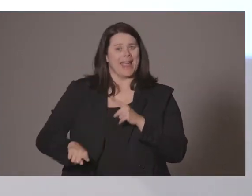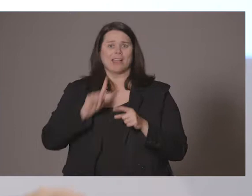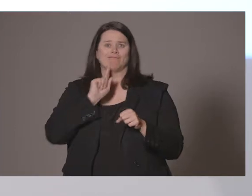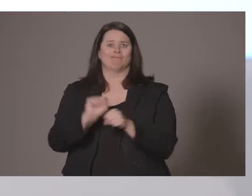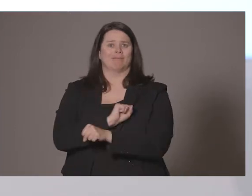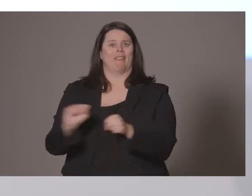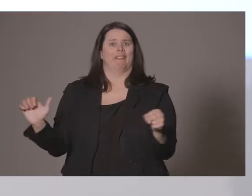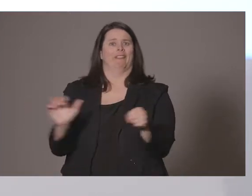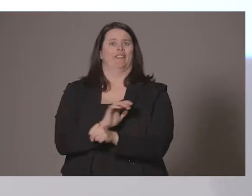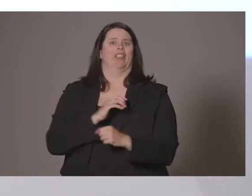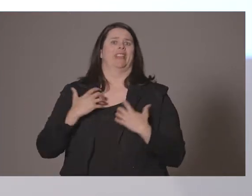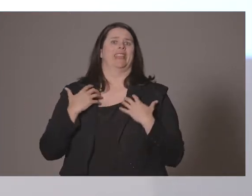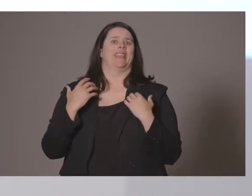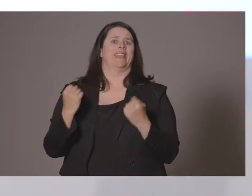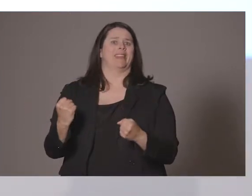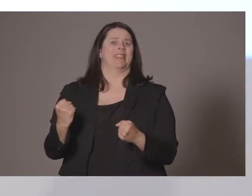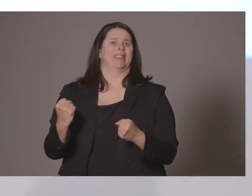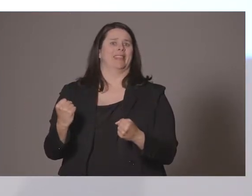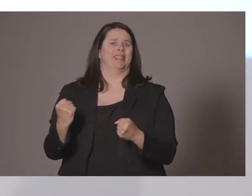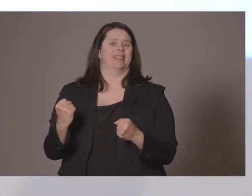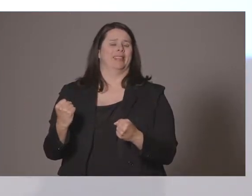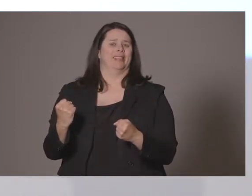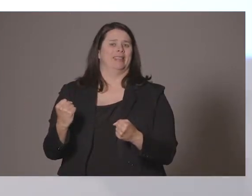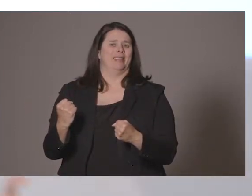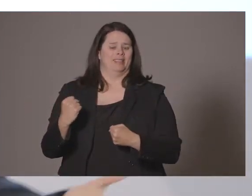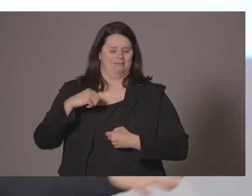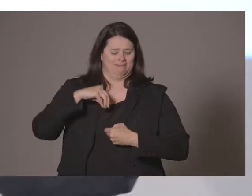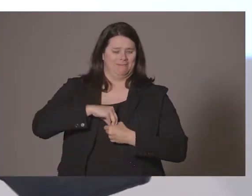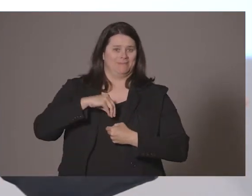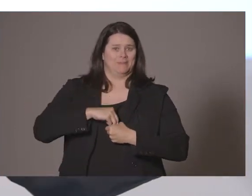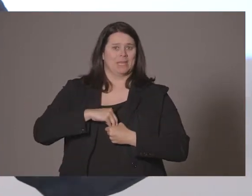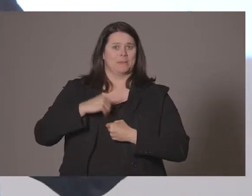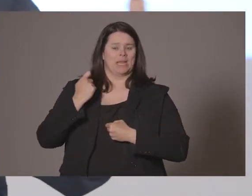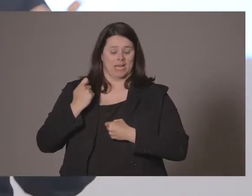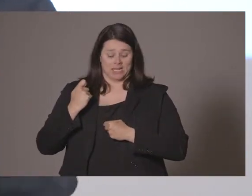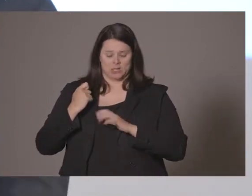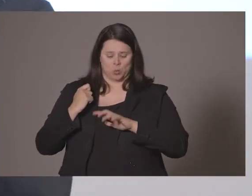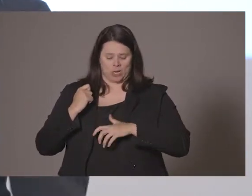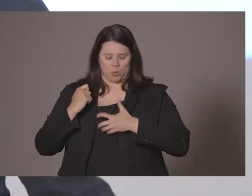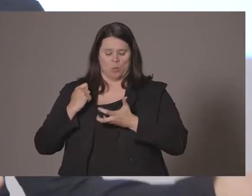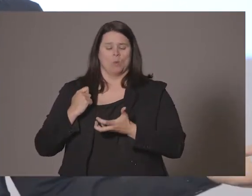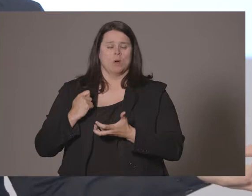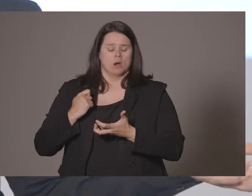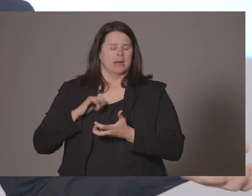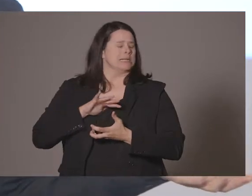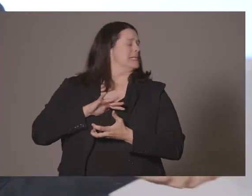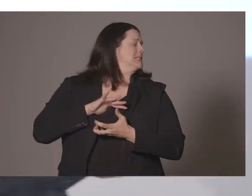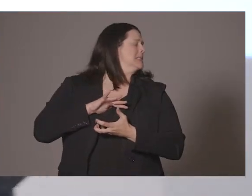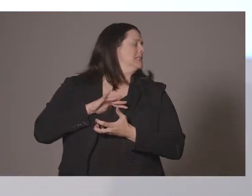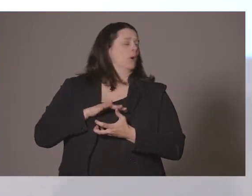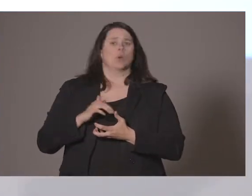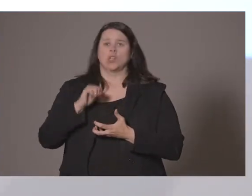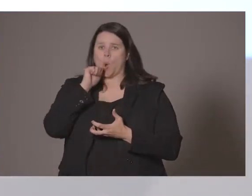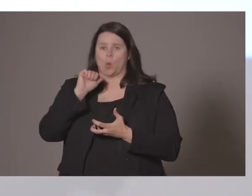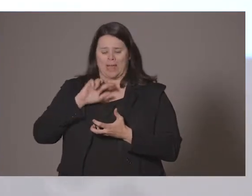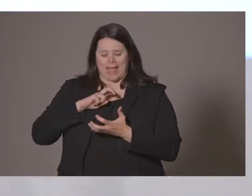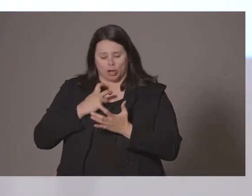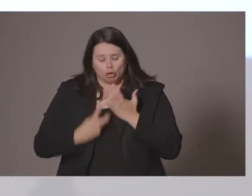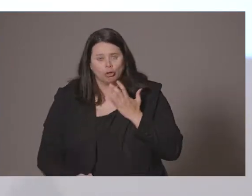us to interrupt the process of going into the pain that will then help us learn from the pain.